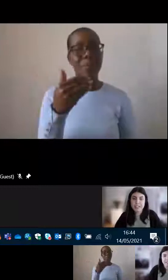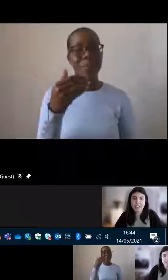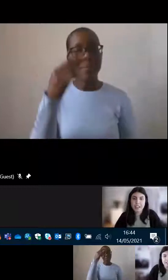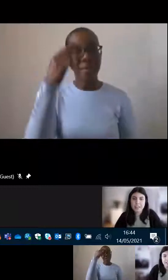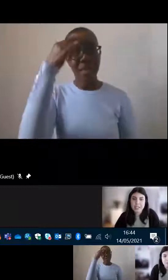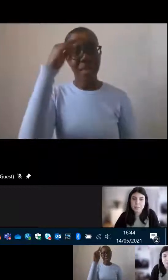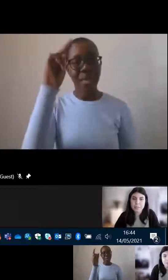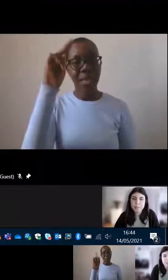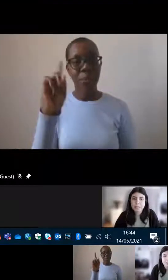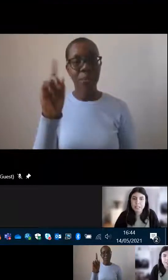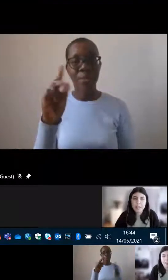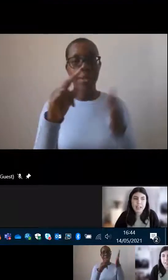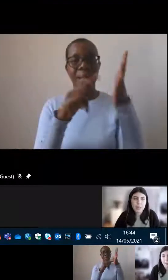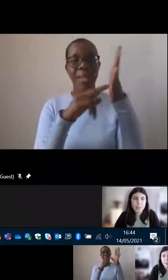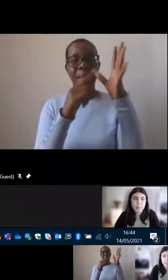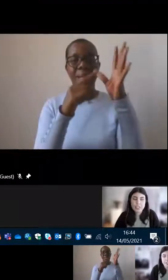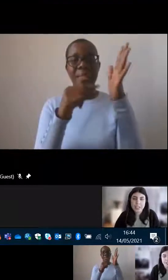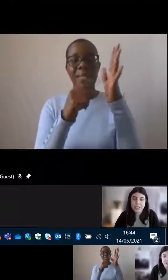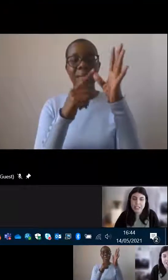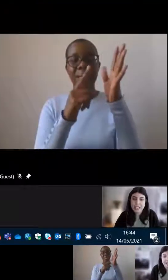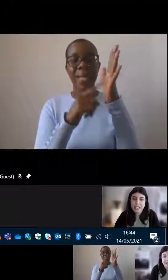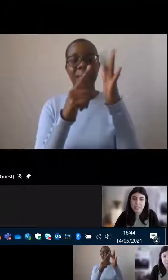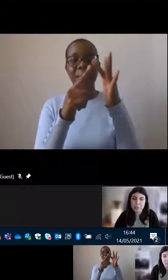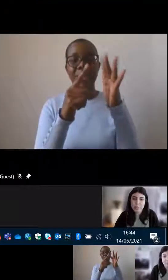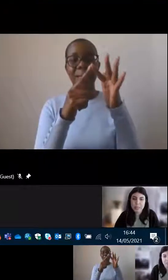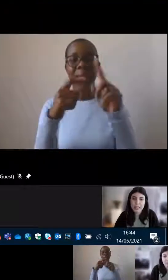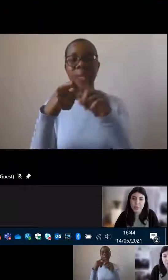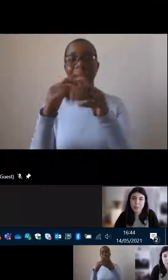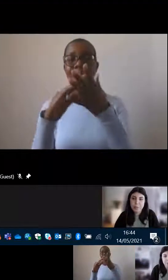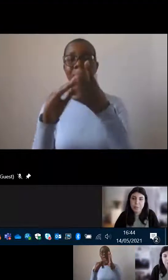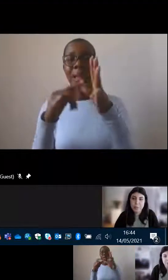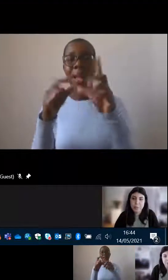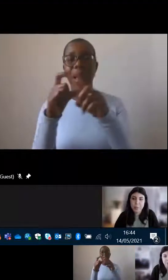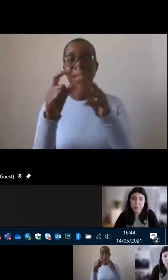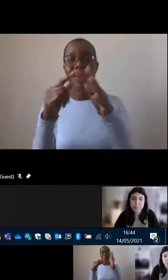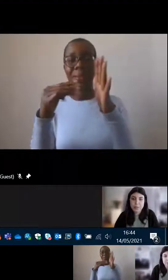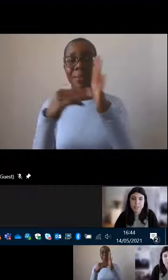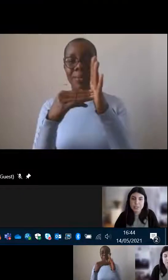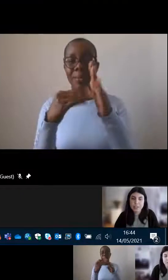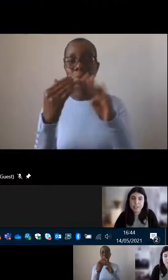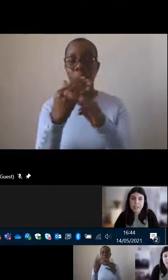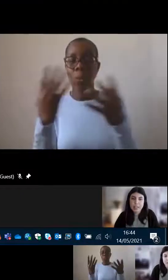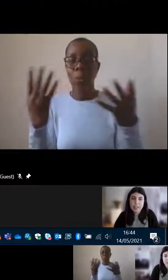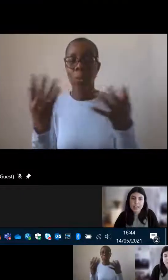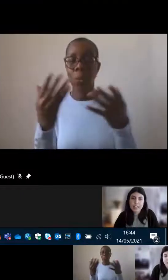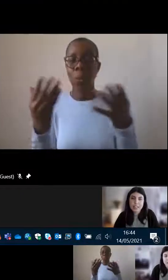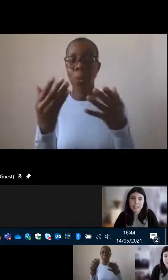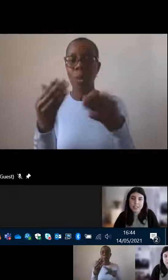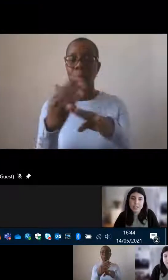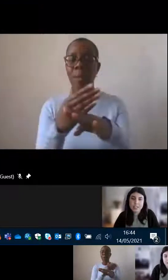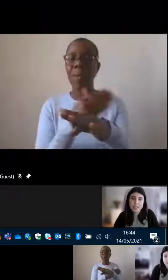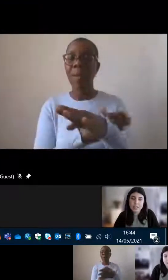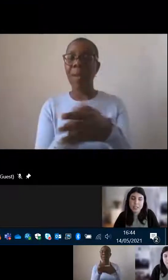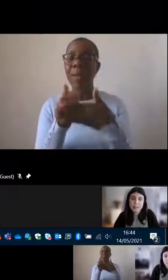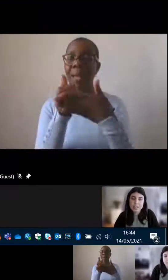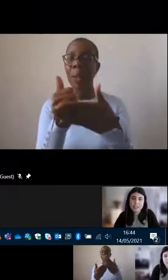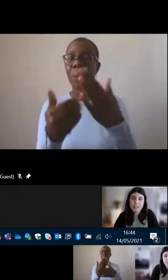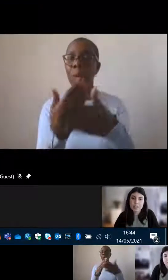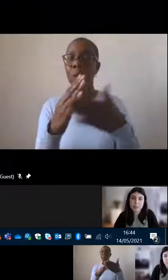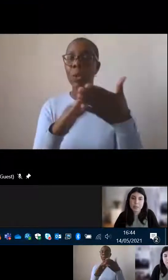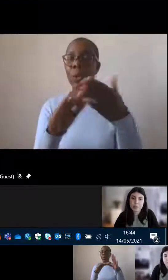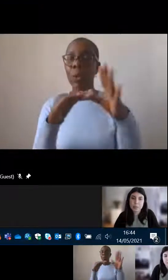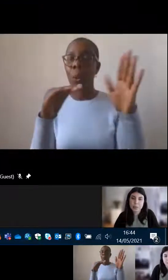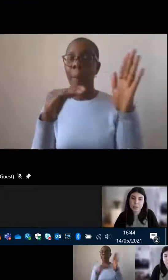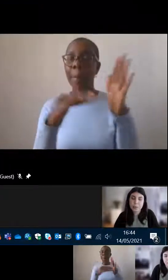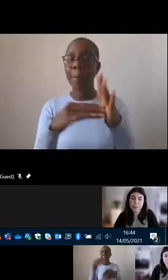name's Natalie Carden. I work in early help in Newham Council, and today we're going to